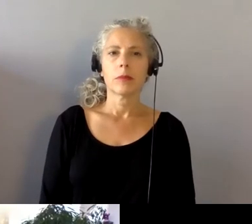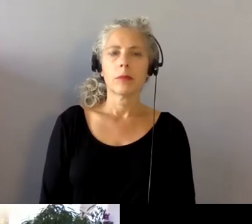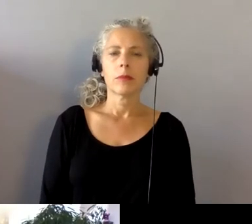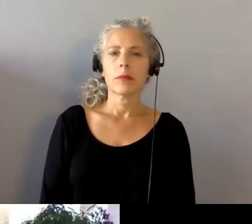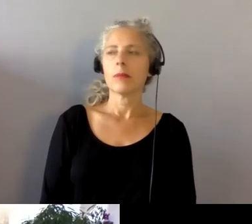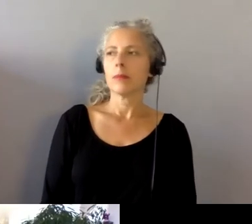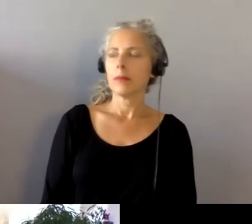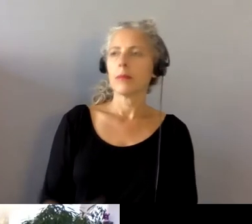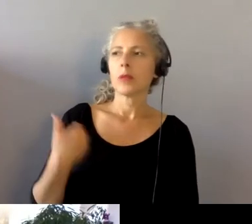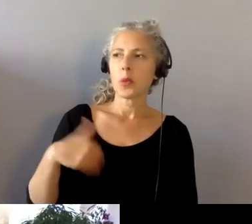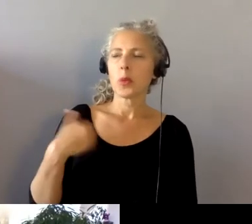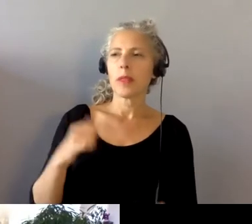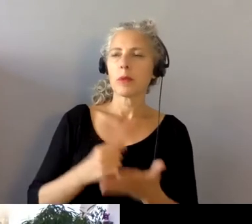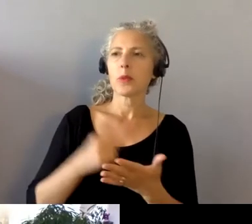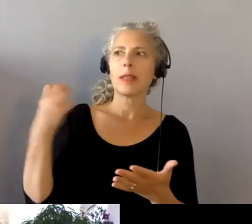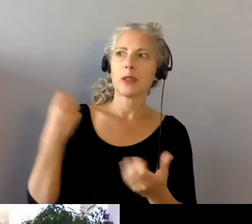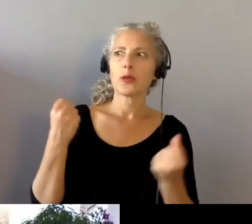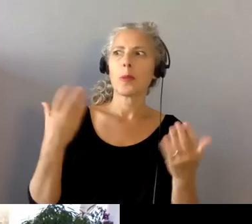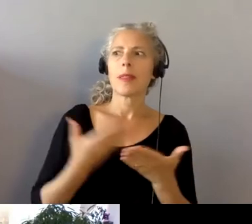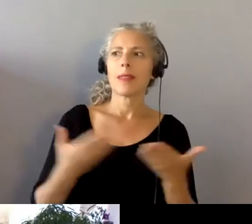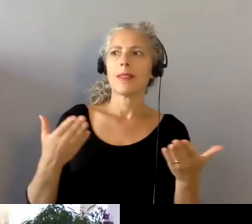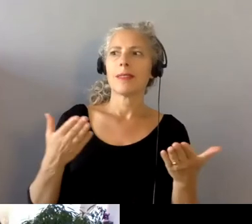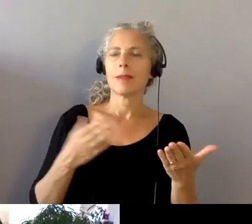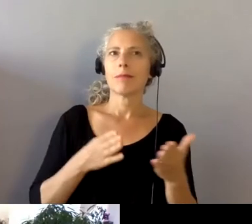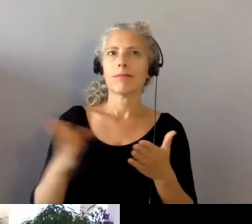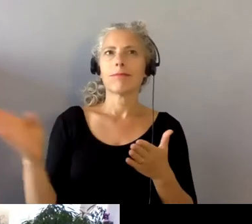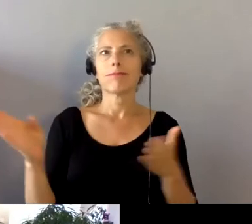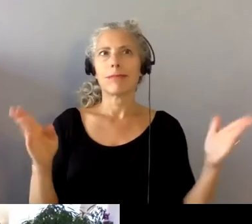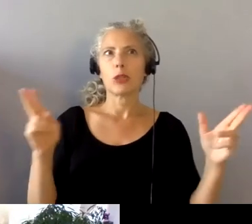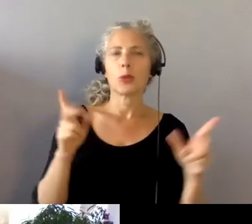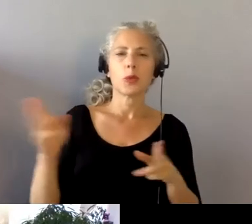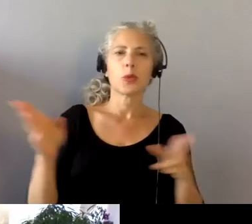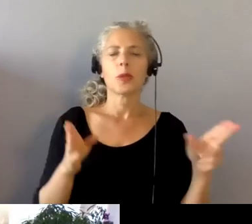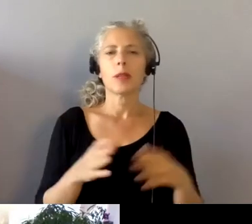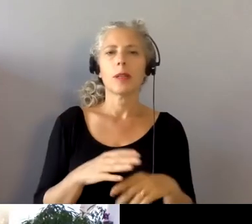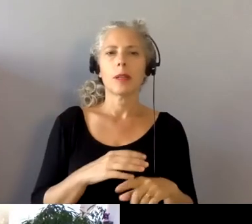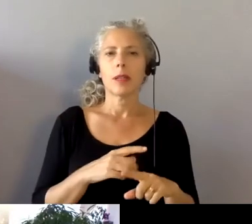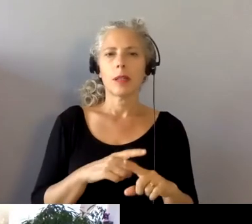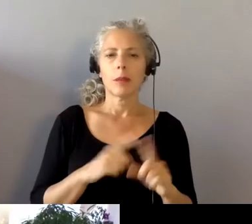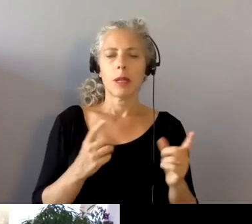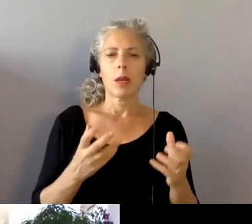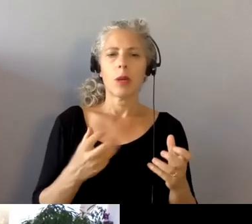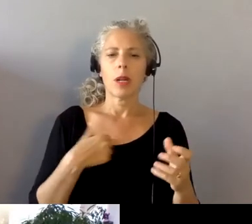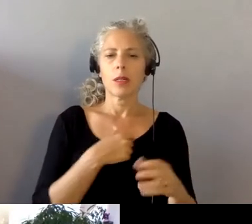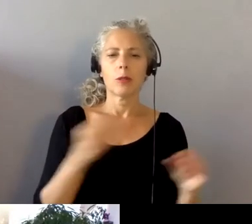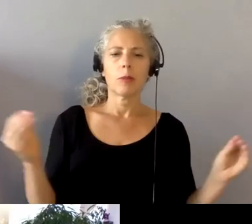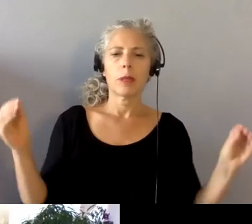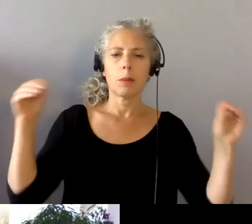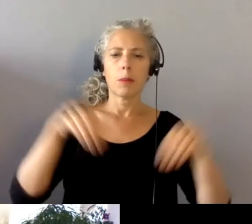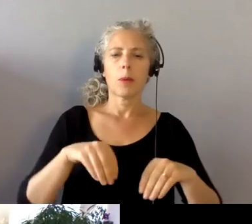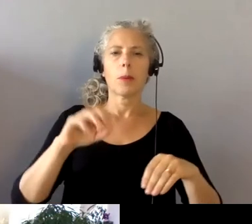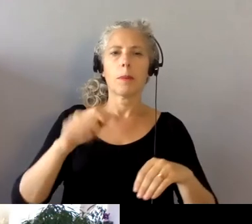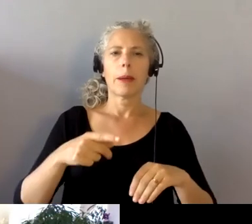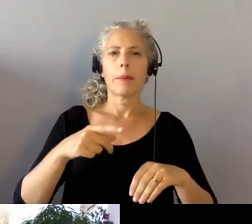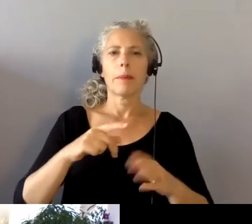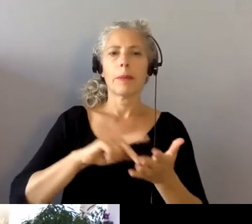really rich in so many different threads. I want to place us in a map on a place, and which is the project